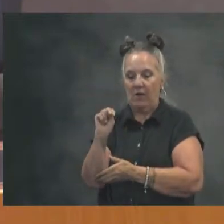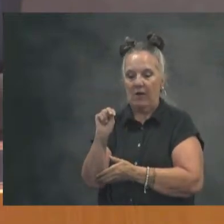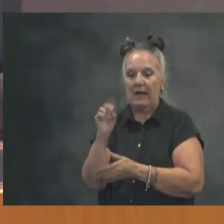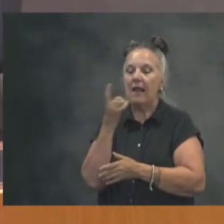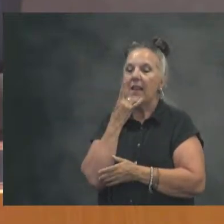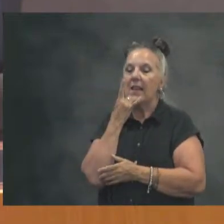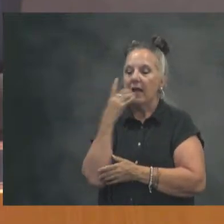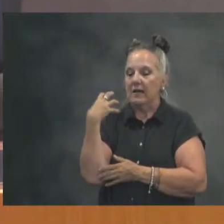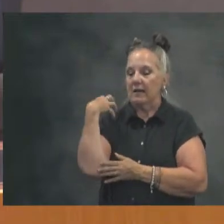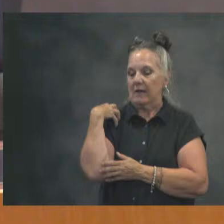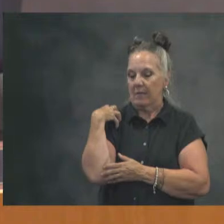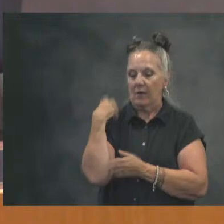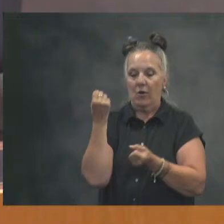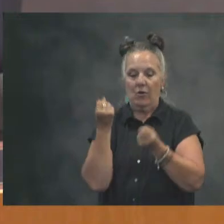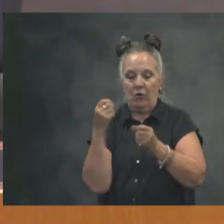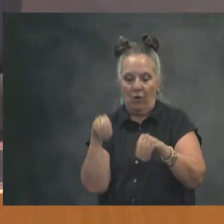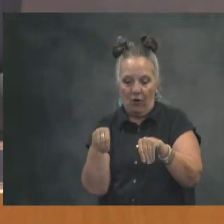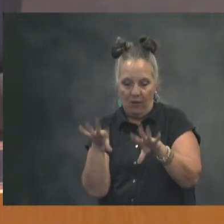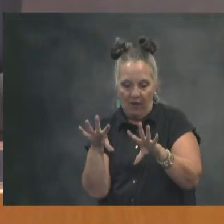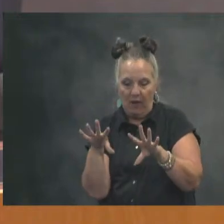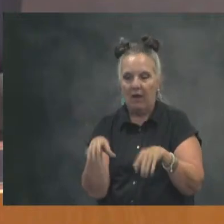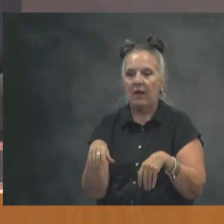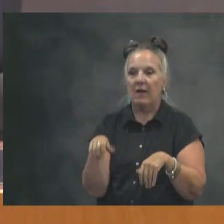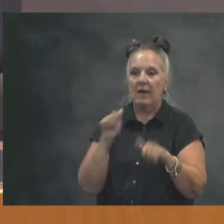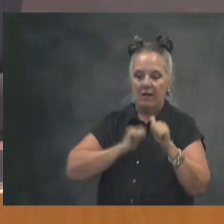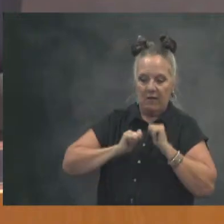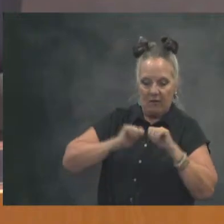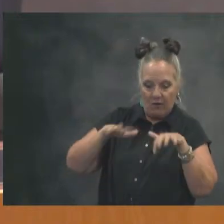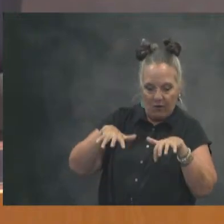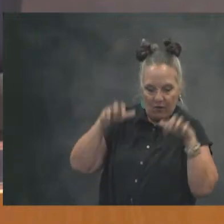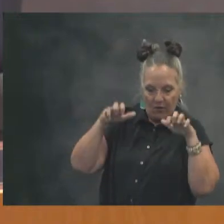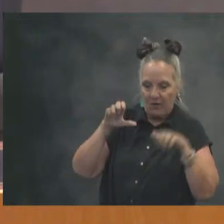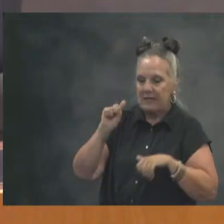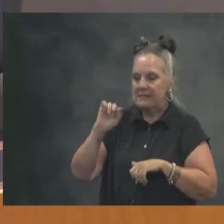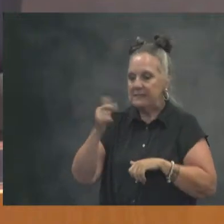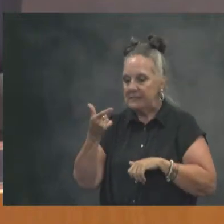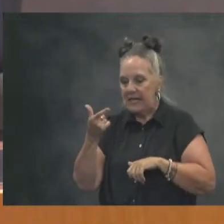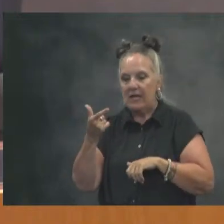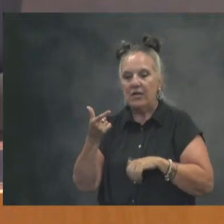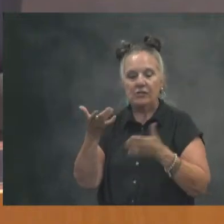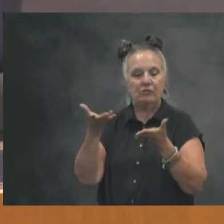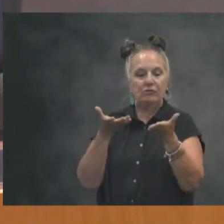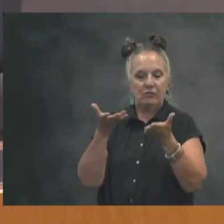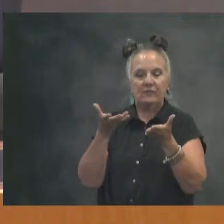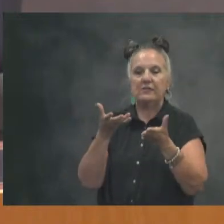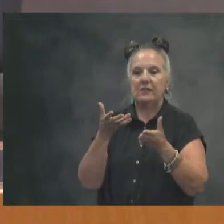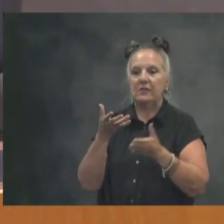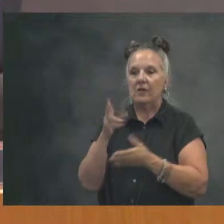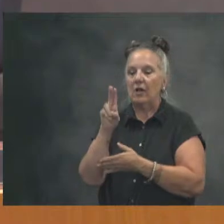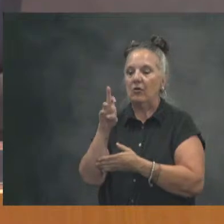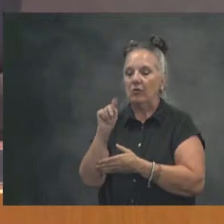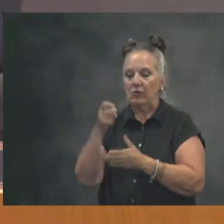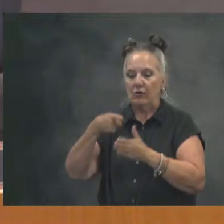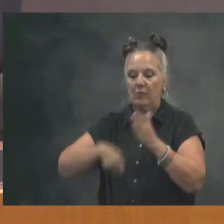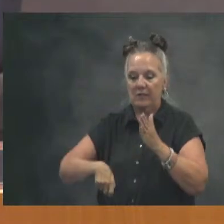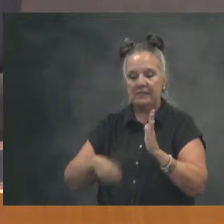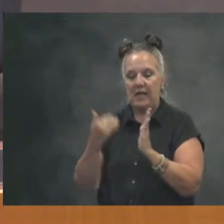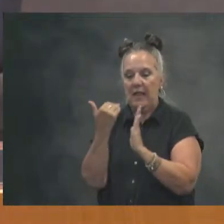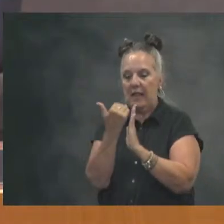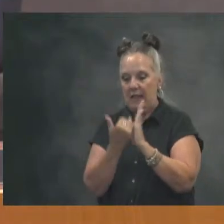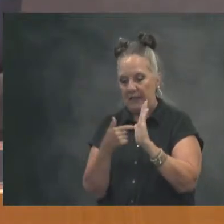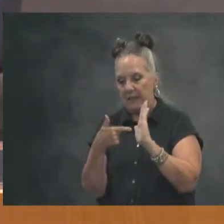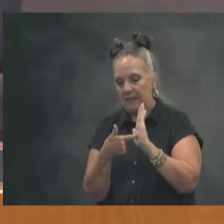Incorporated, Par Lights Concert Lighting Incorporated, and Stage Rigging Services Incorporated at the unit prices listed.